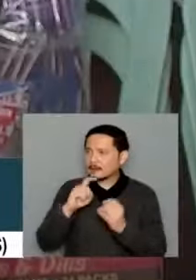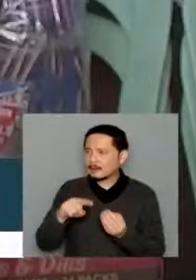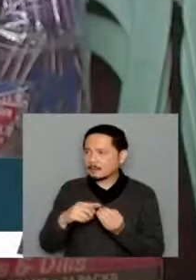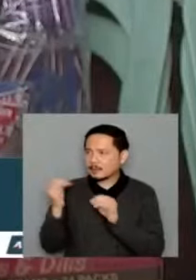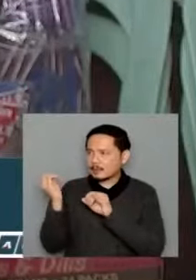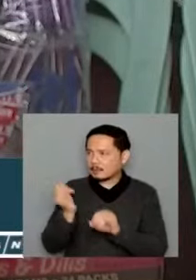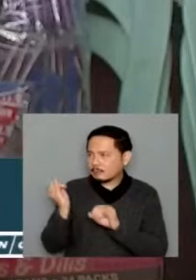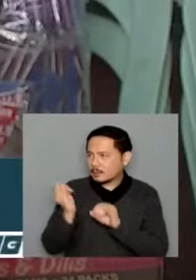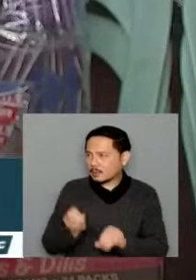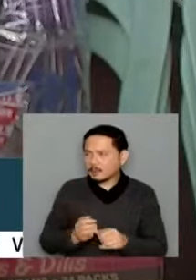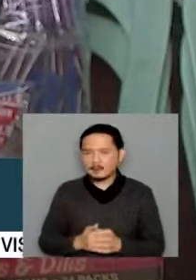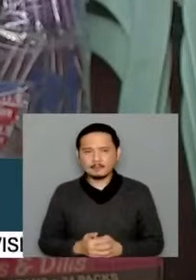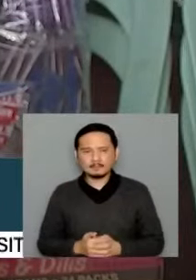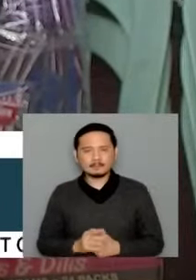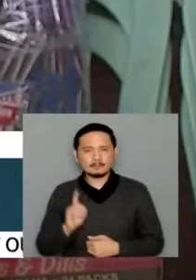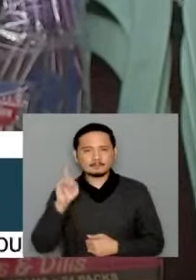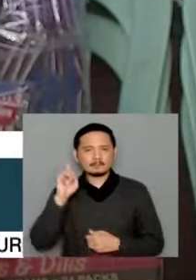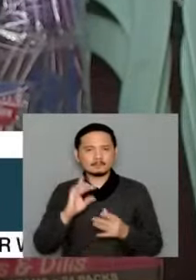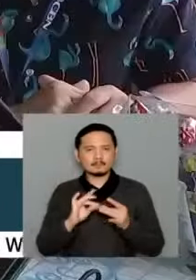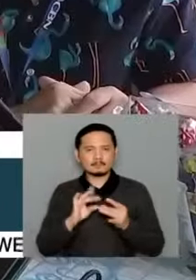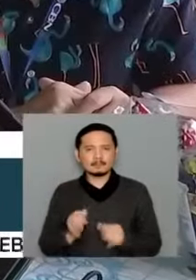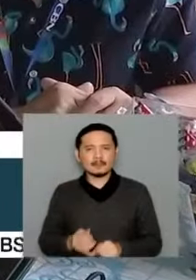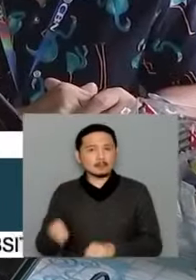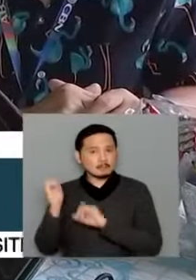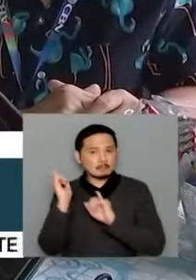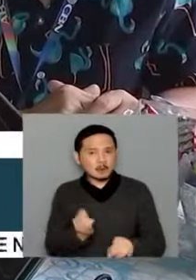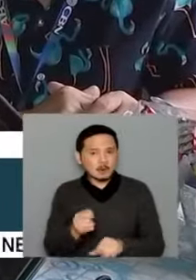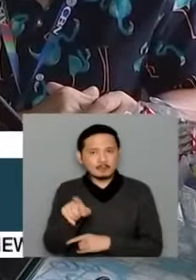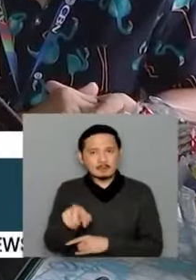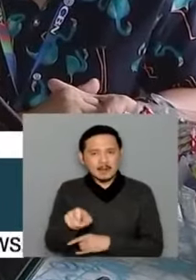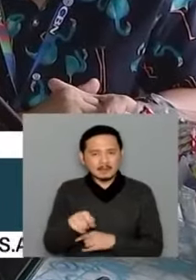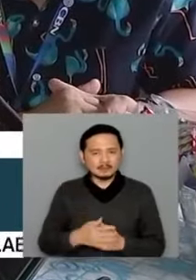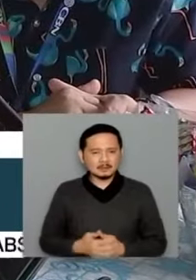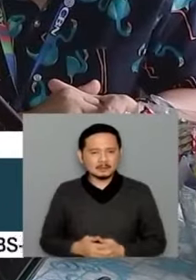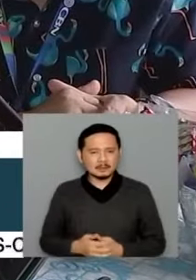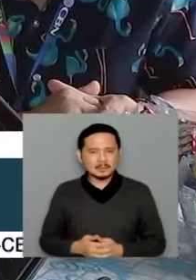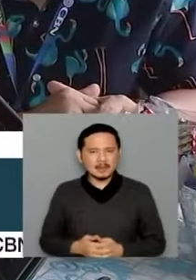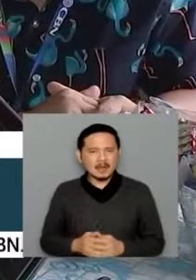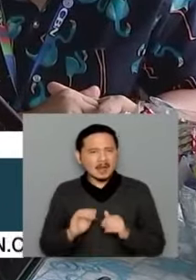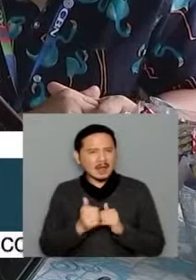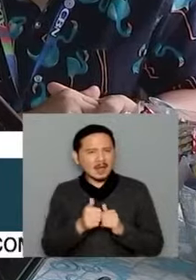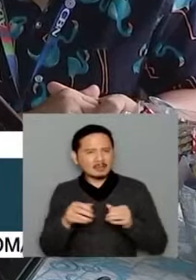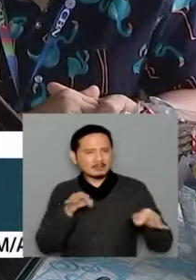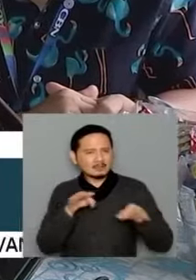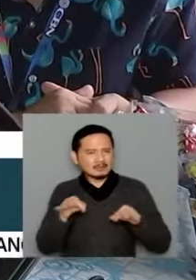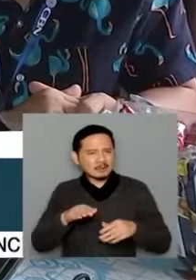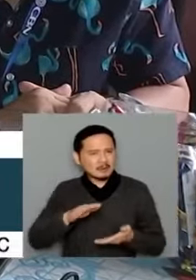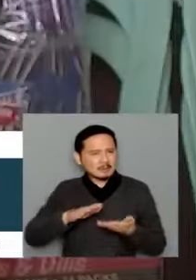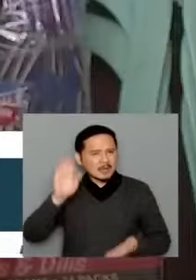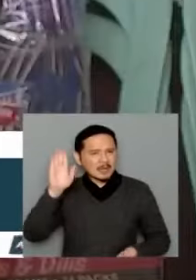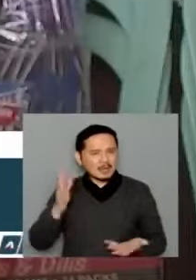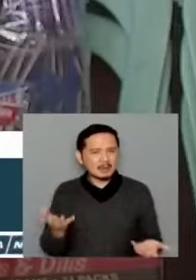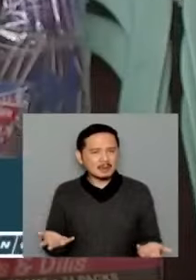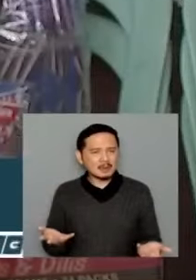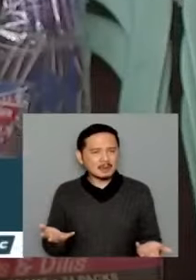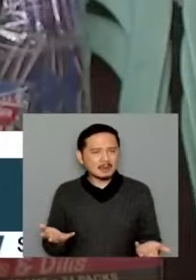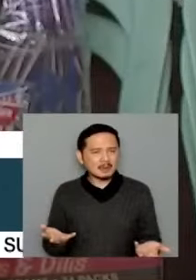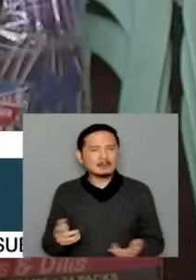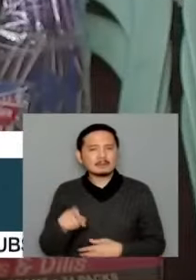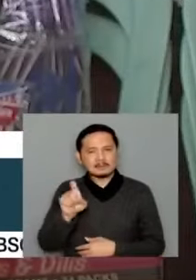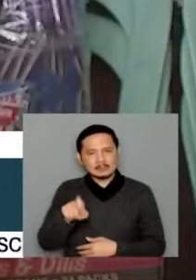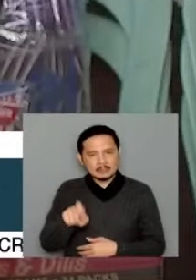Import talaga. There's really a shortfall. How do you explain yung ganyan price na taas? Kung hindi shortfall yet, ano yan? We need the supply. We